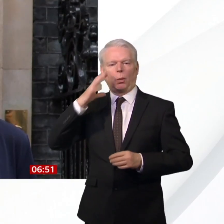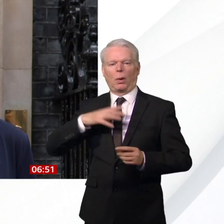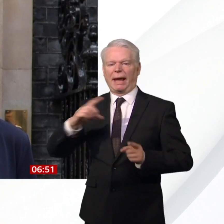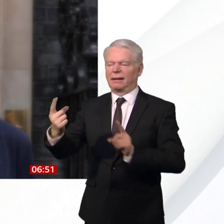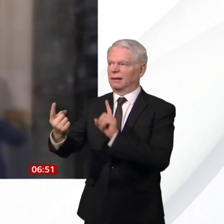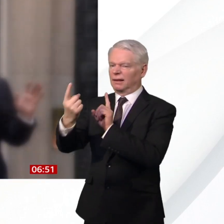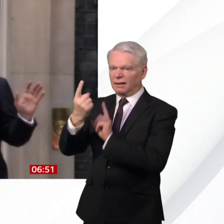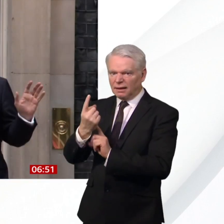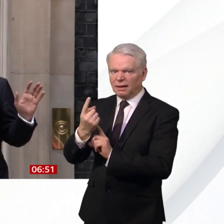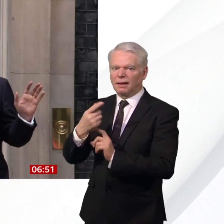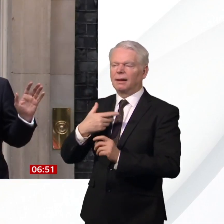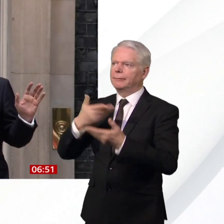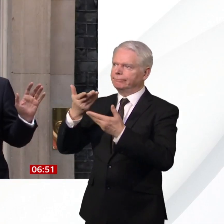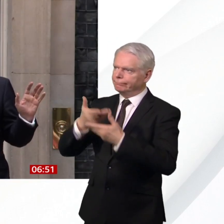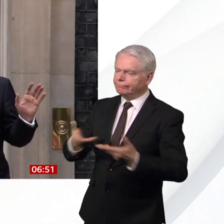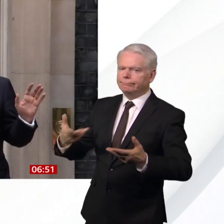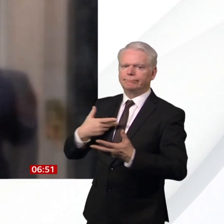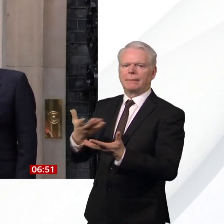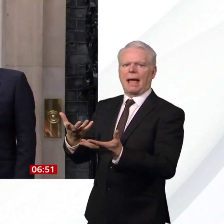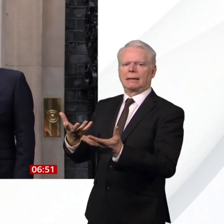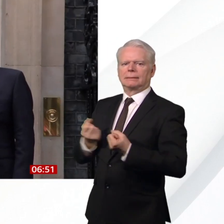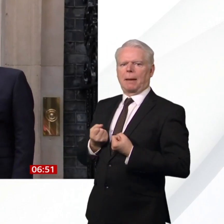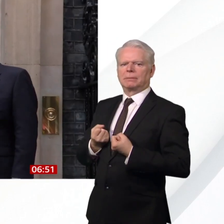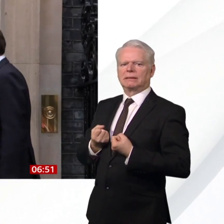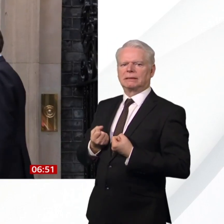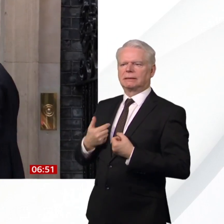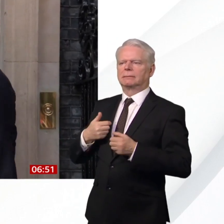new government.